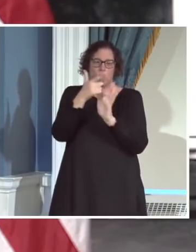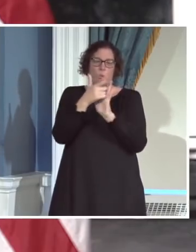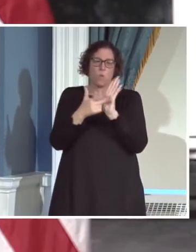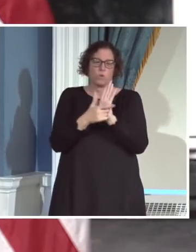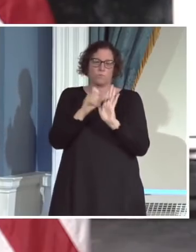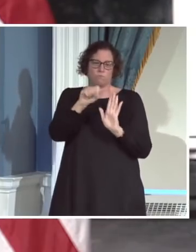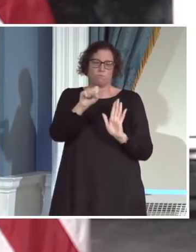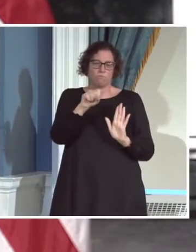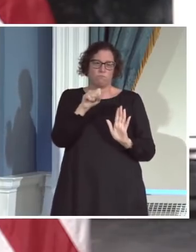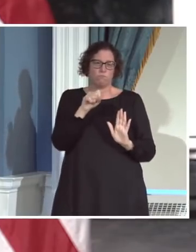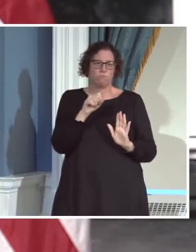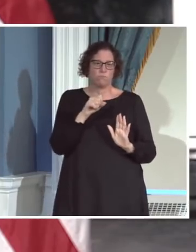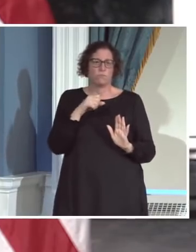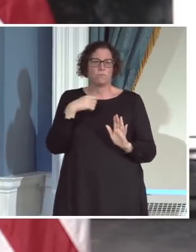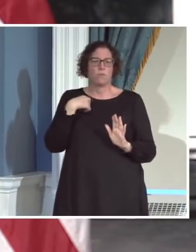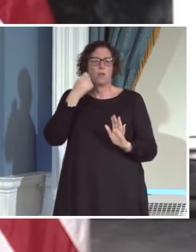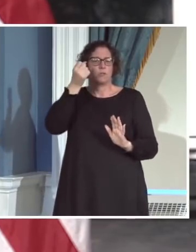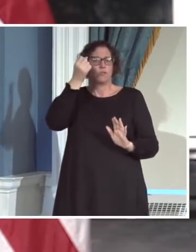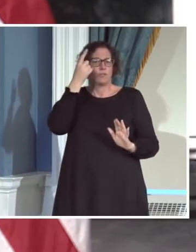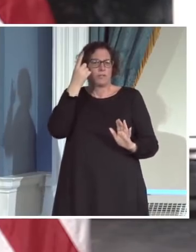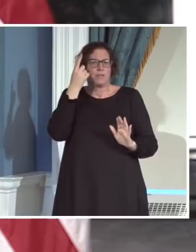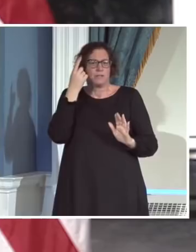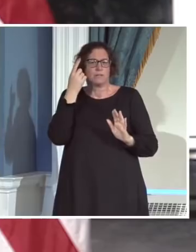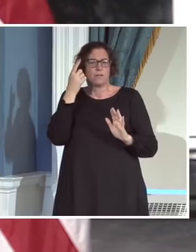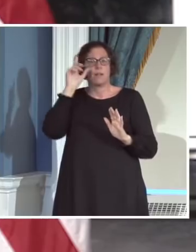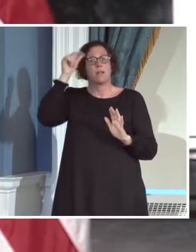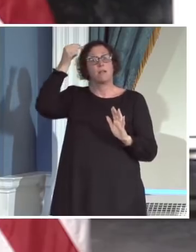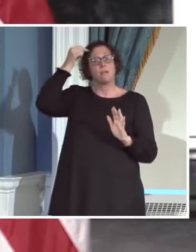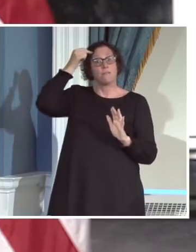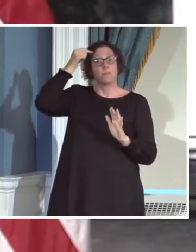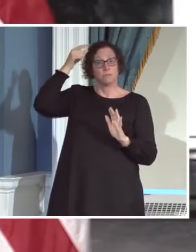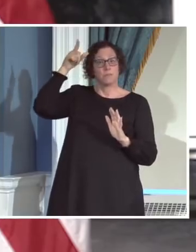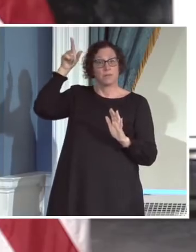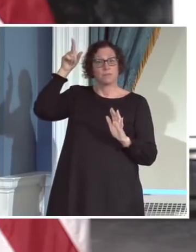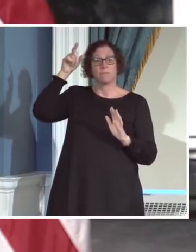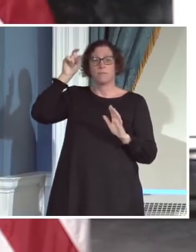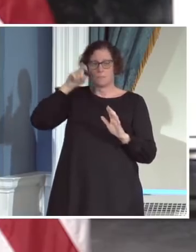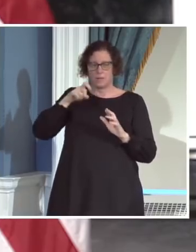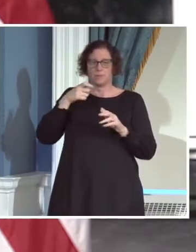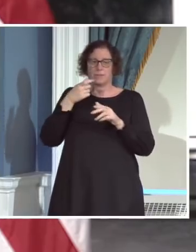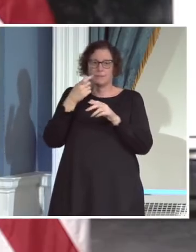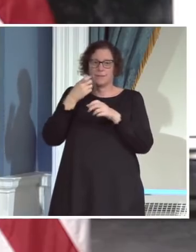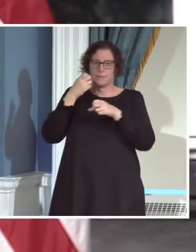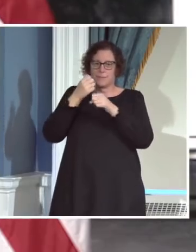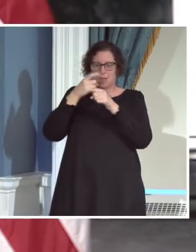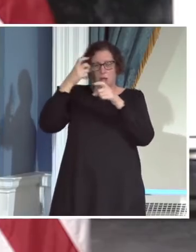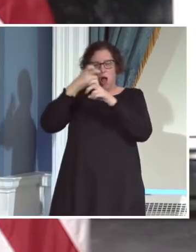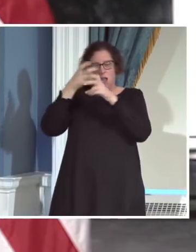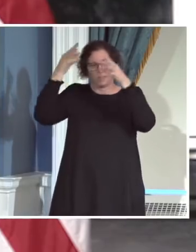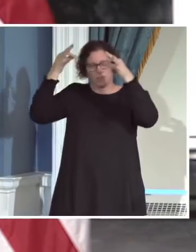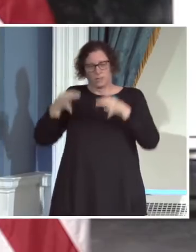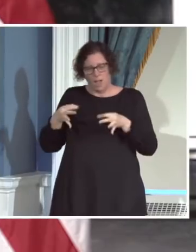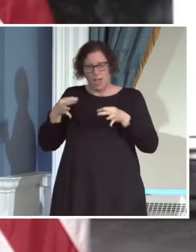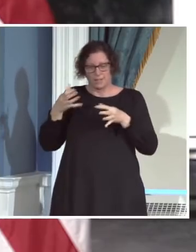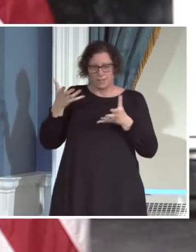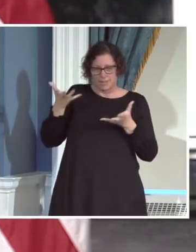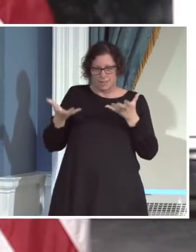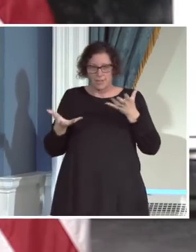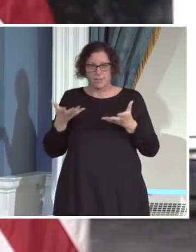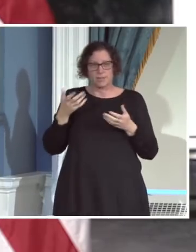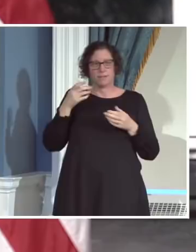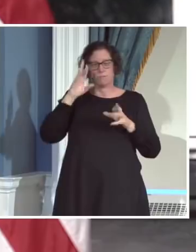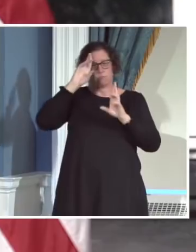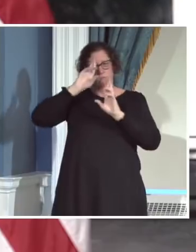to have to make a lot of tough choices in the middle of crisis, just like I'm going to have to. So I want him to have the freedom to make